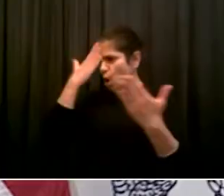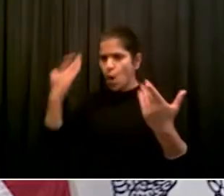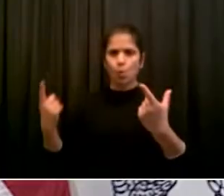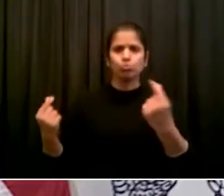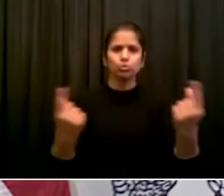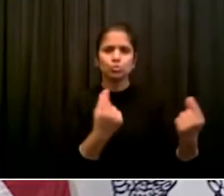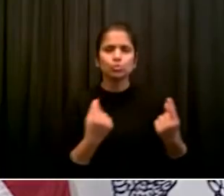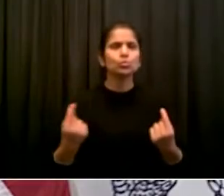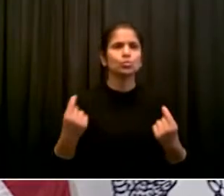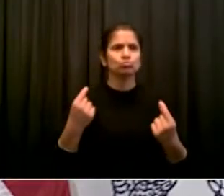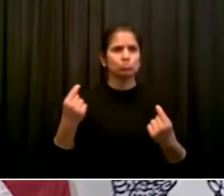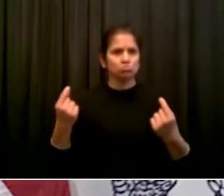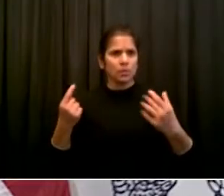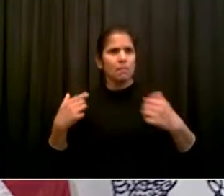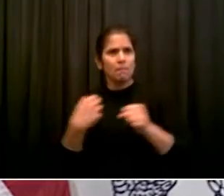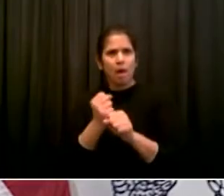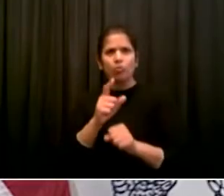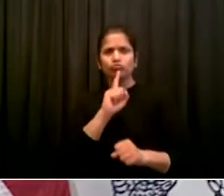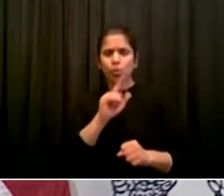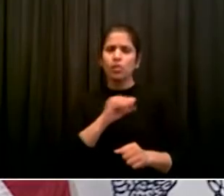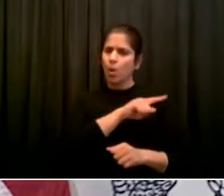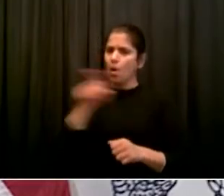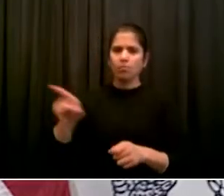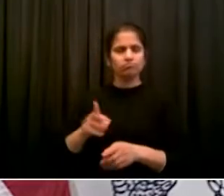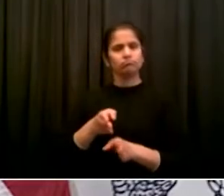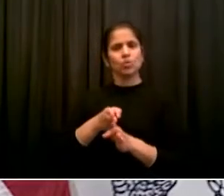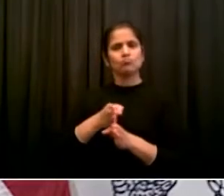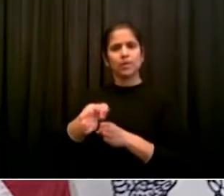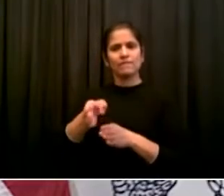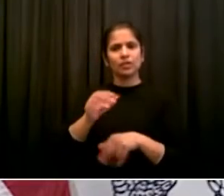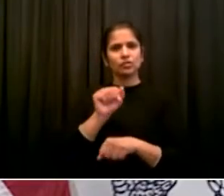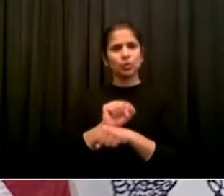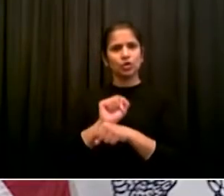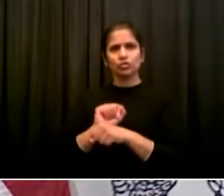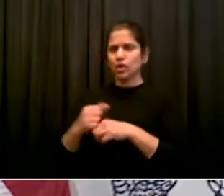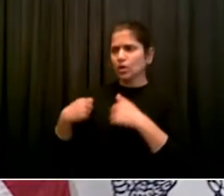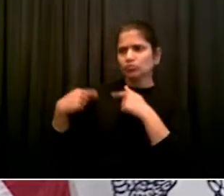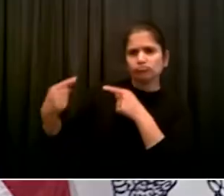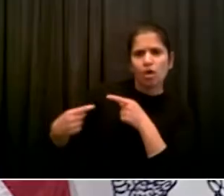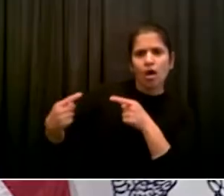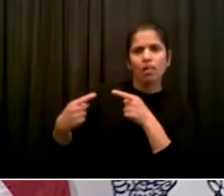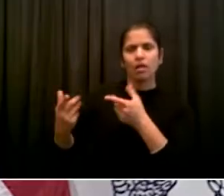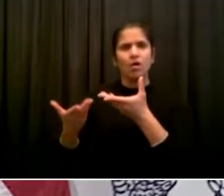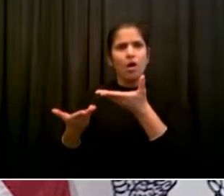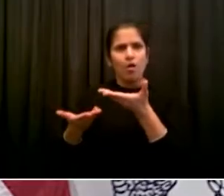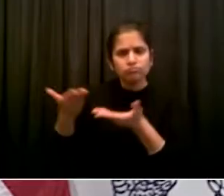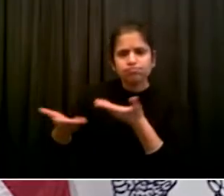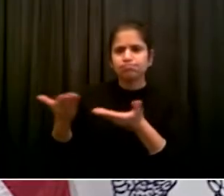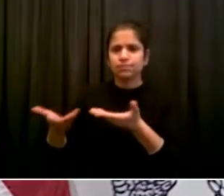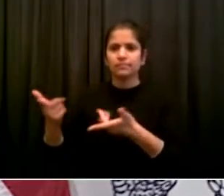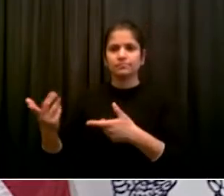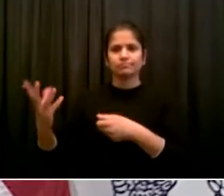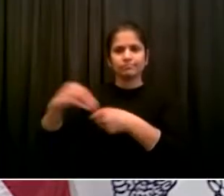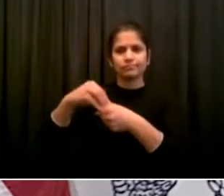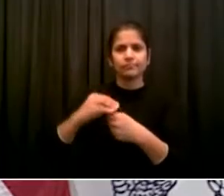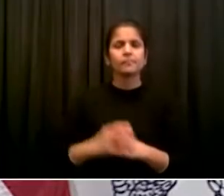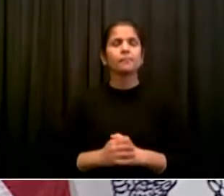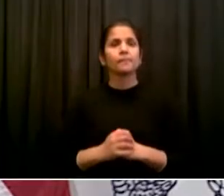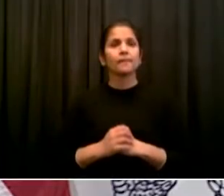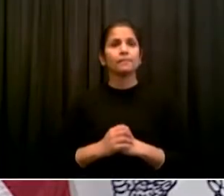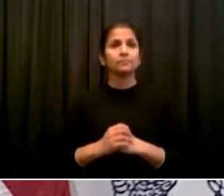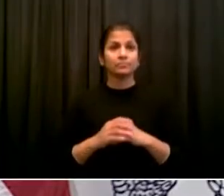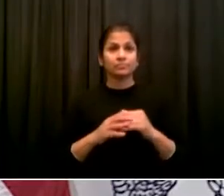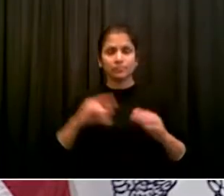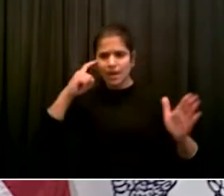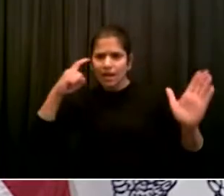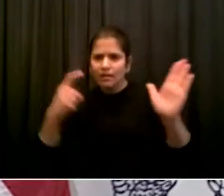who either struggle or don't belong. Our early intervention efforts will be deepened to identify those who need extra